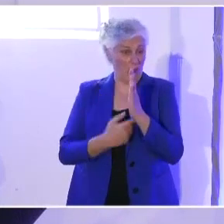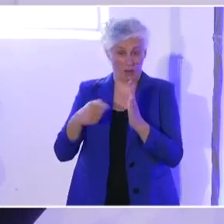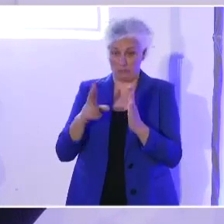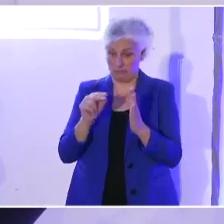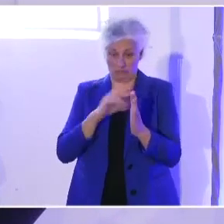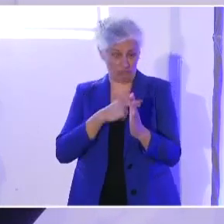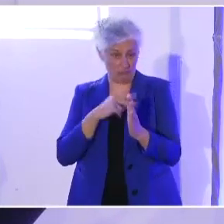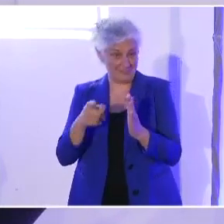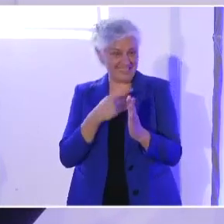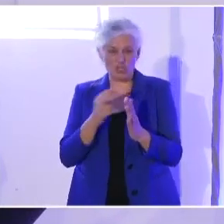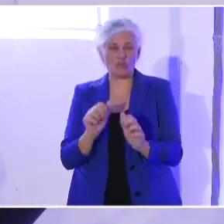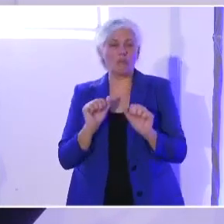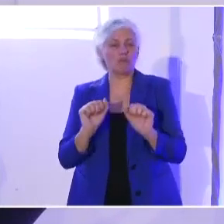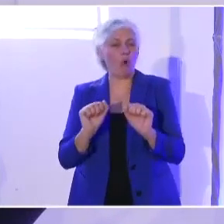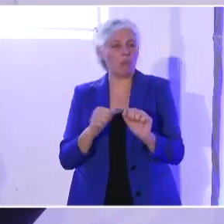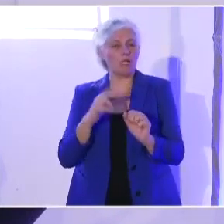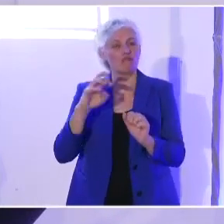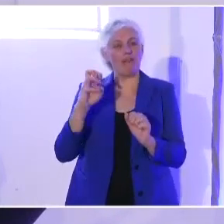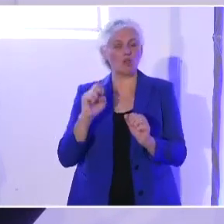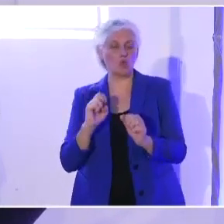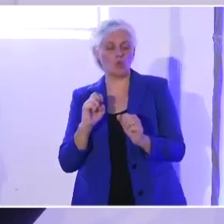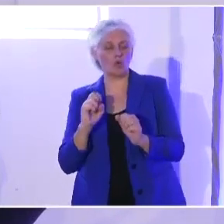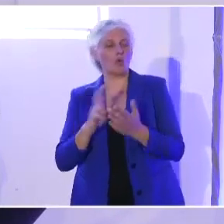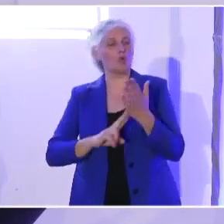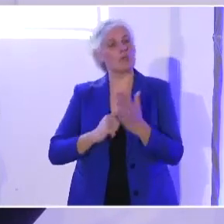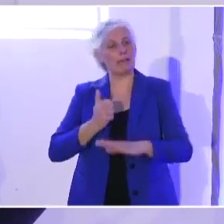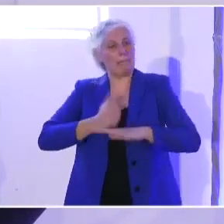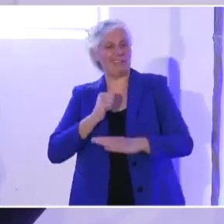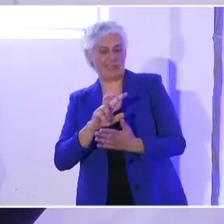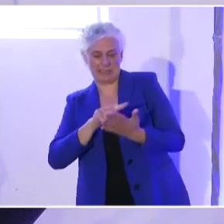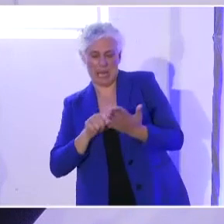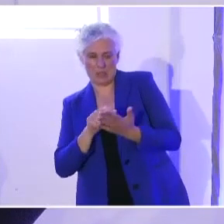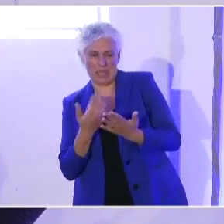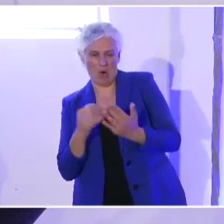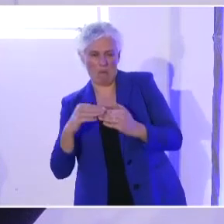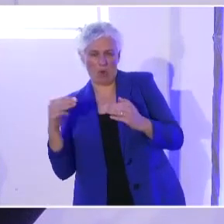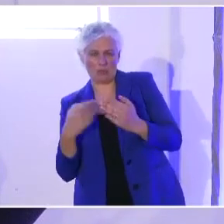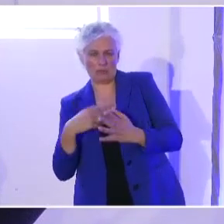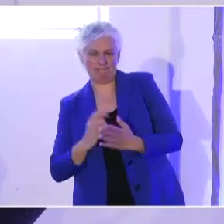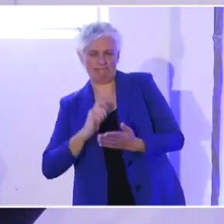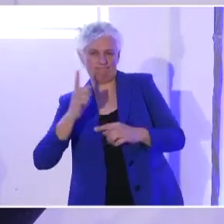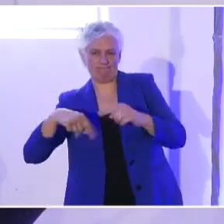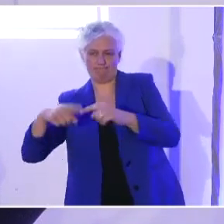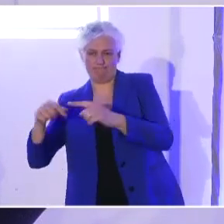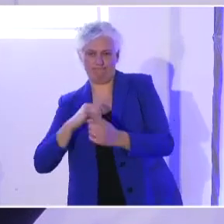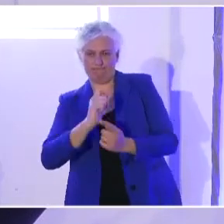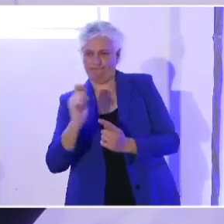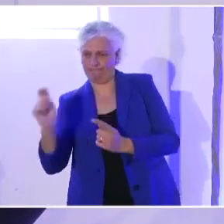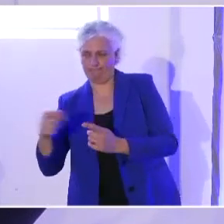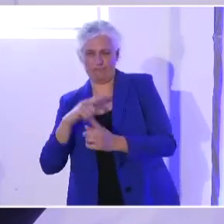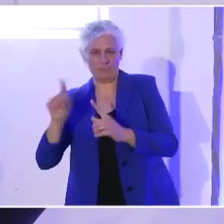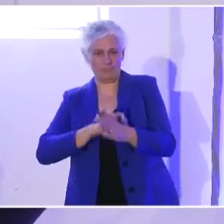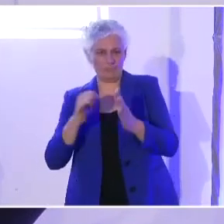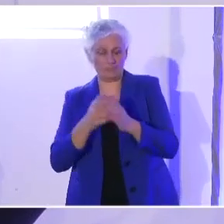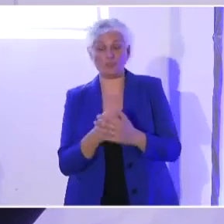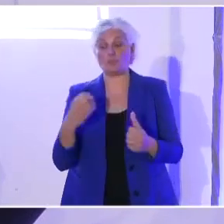seems really inappropriate that the revenue would be used as a basis for calculation in those contexts.